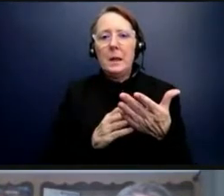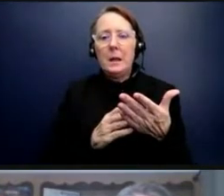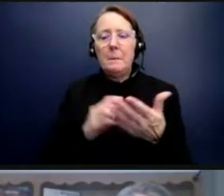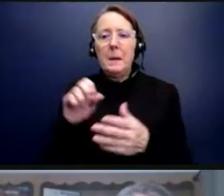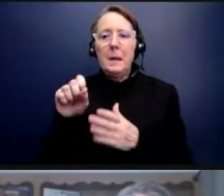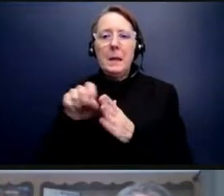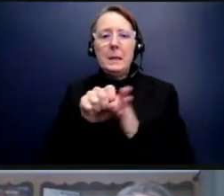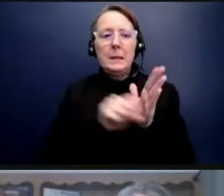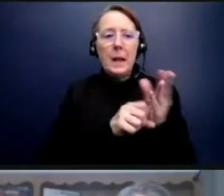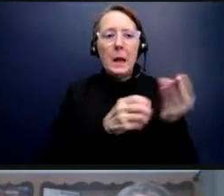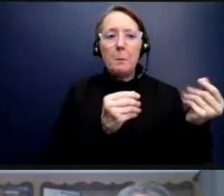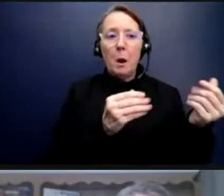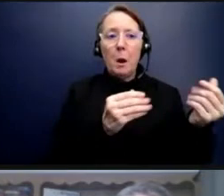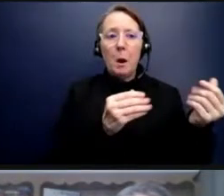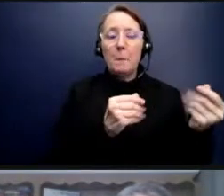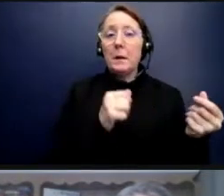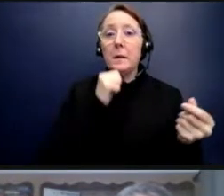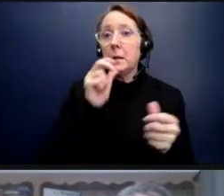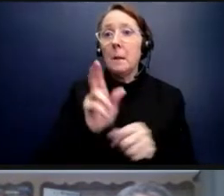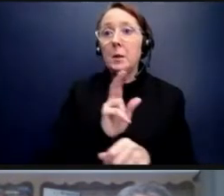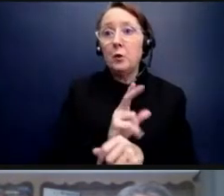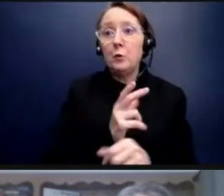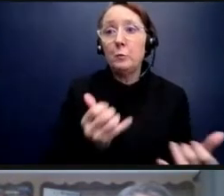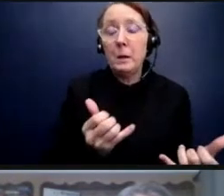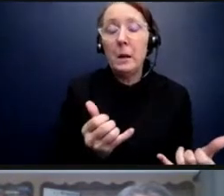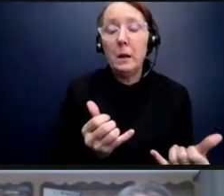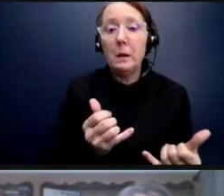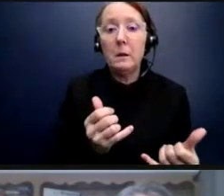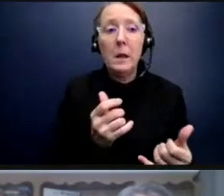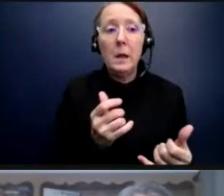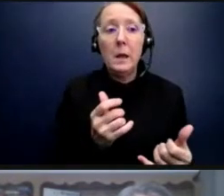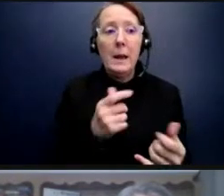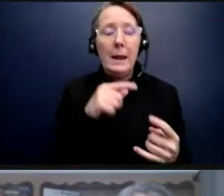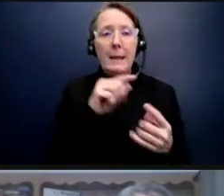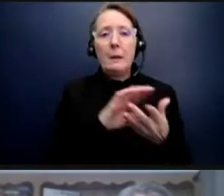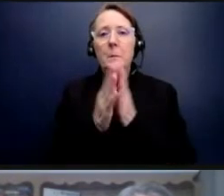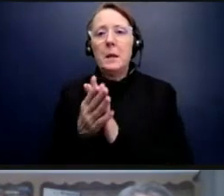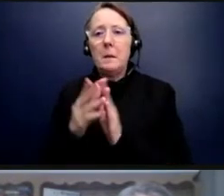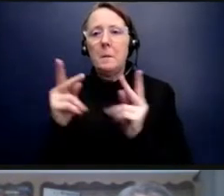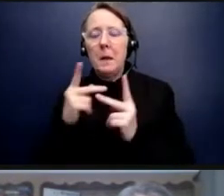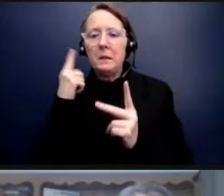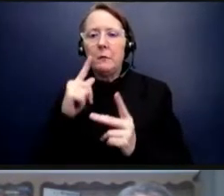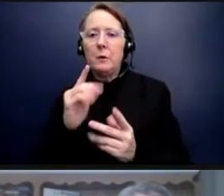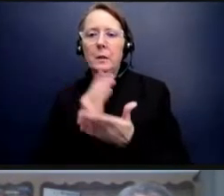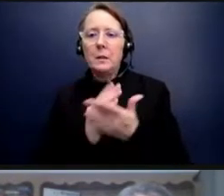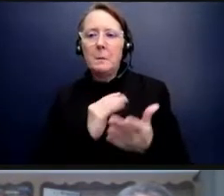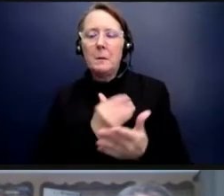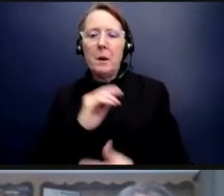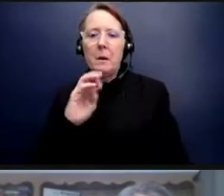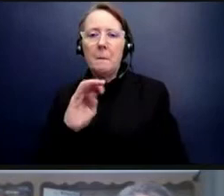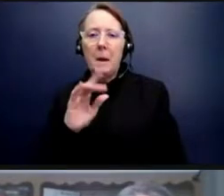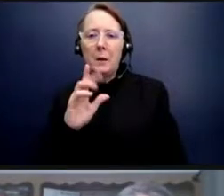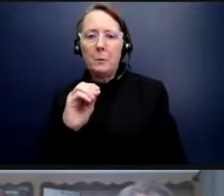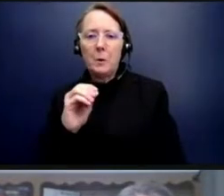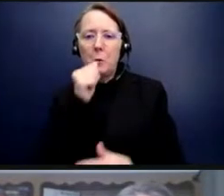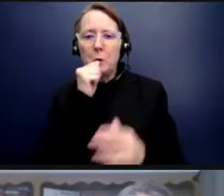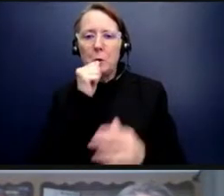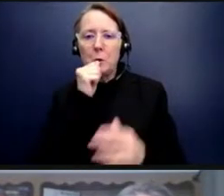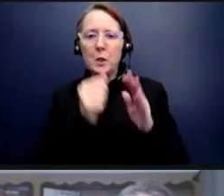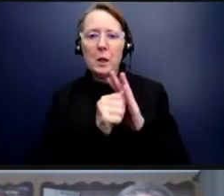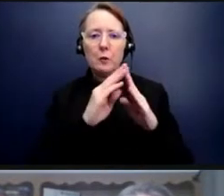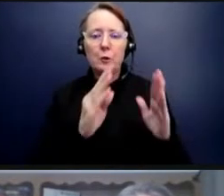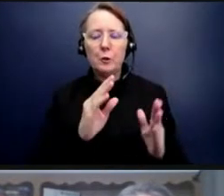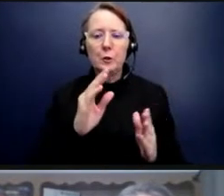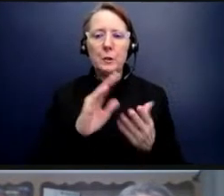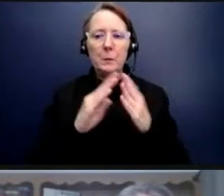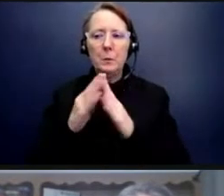property for the purposes of siting some of our micro shelter communities. You know, who knows if it'll pass or who knows